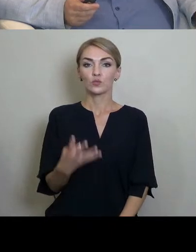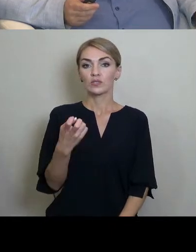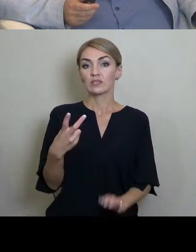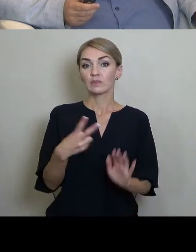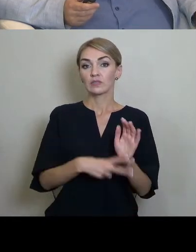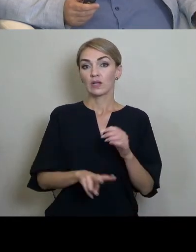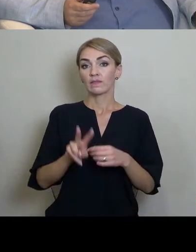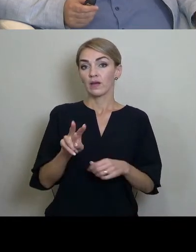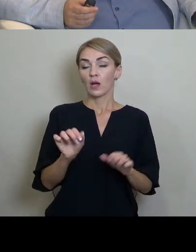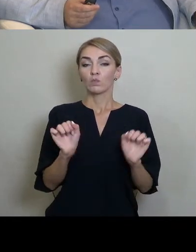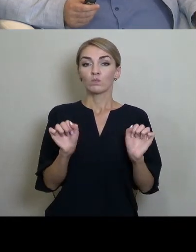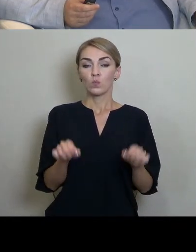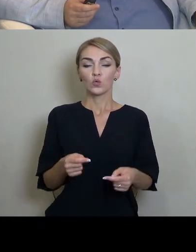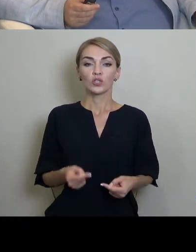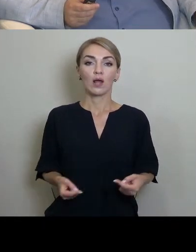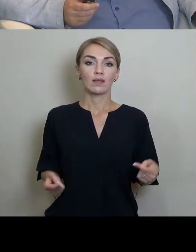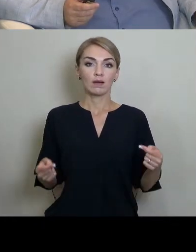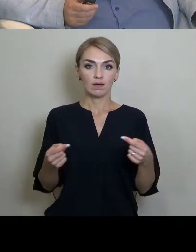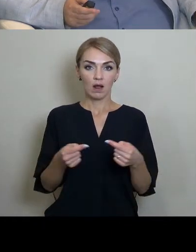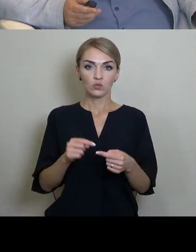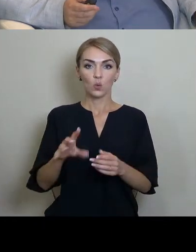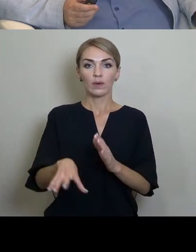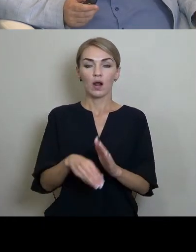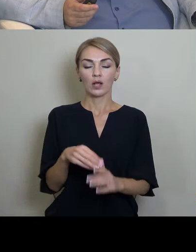Mykolaiivka, 472,